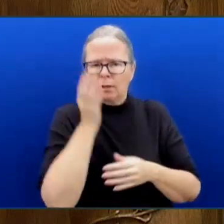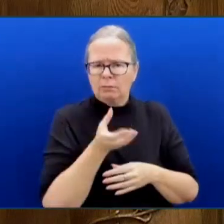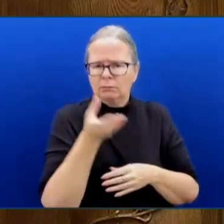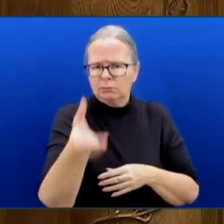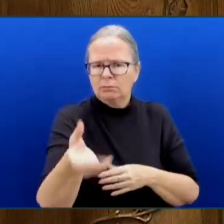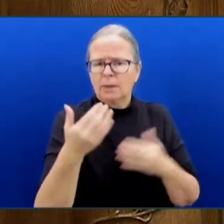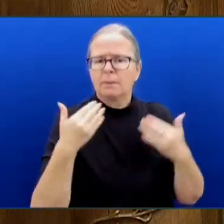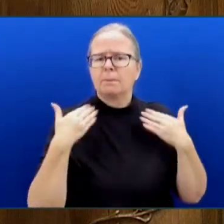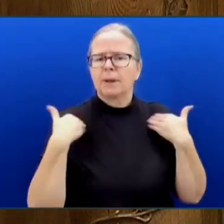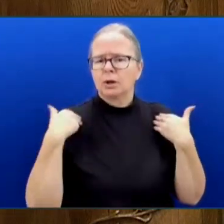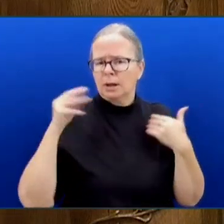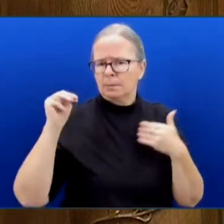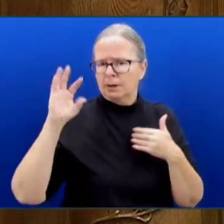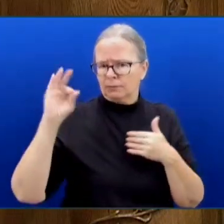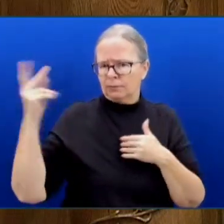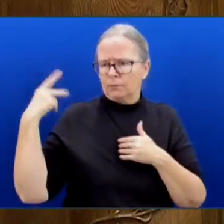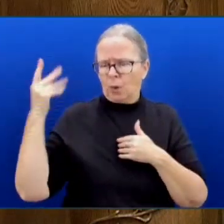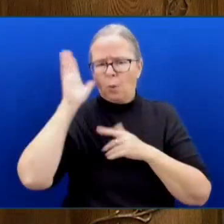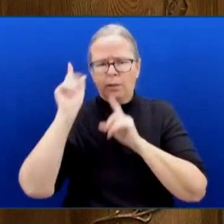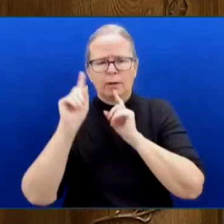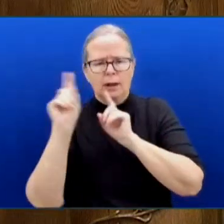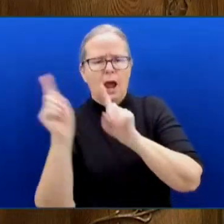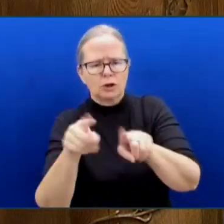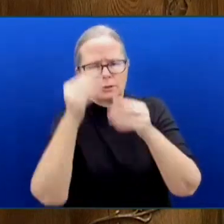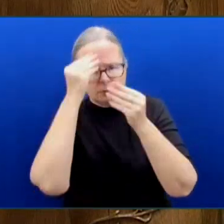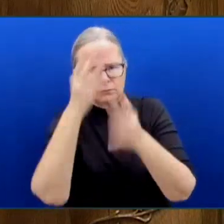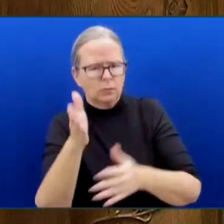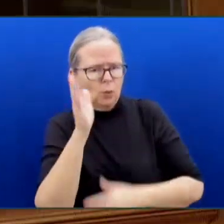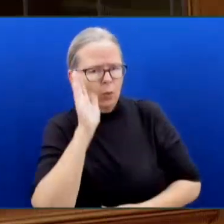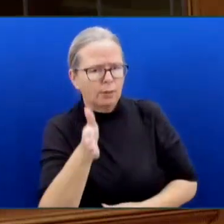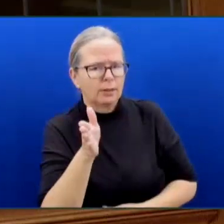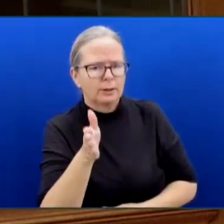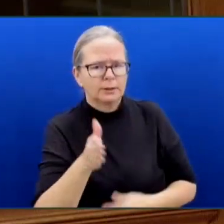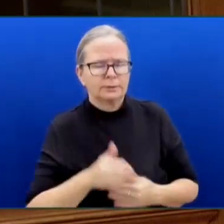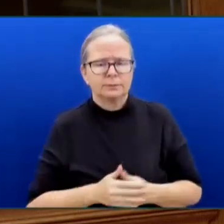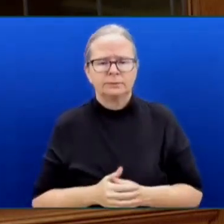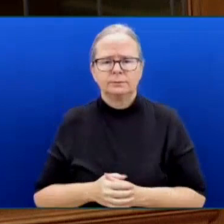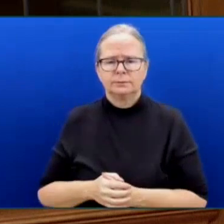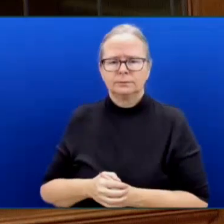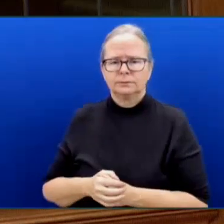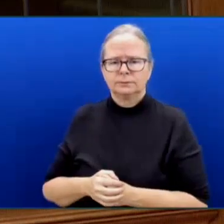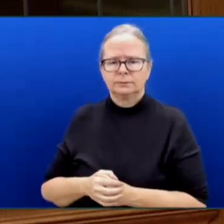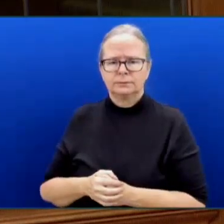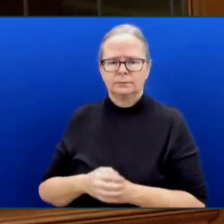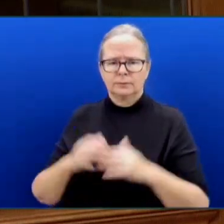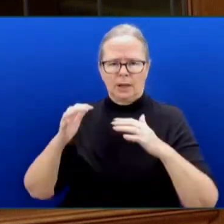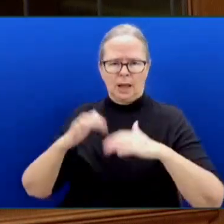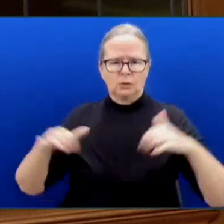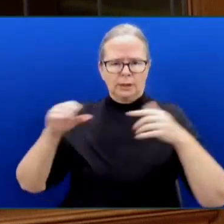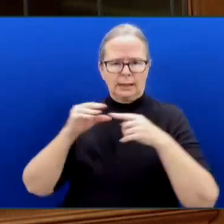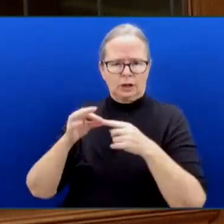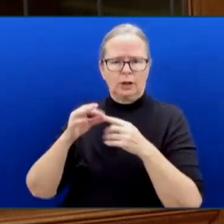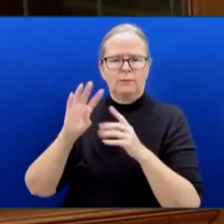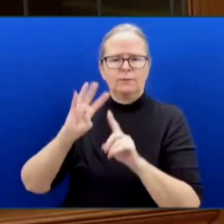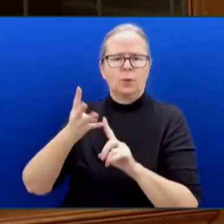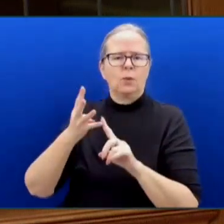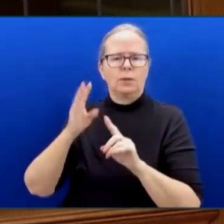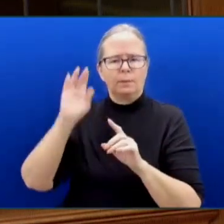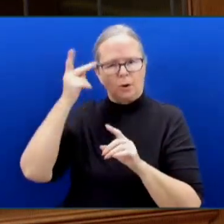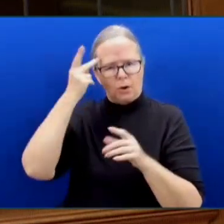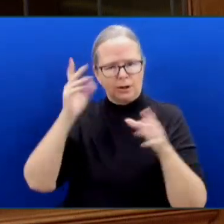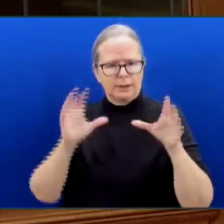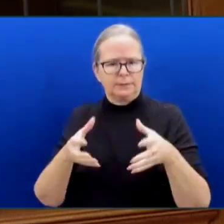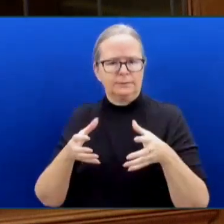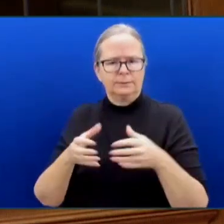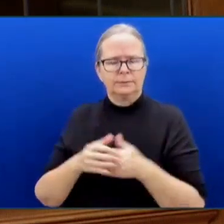House Leader of the Fourth Party. Well, thank you very much, Mr. Speaker. Mr. Speaker, Dr. Anda Kindi, the